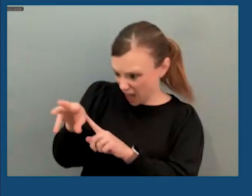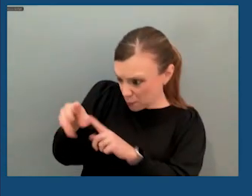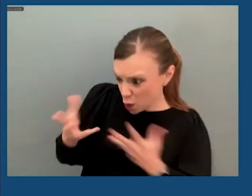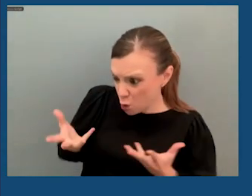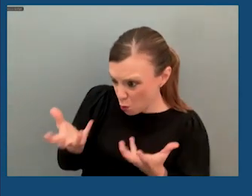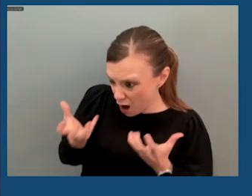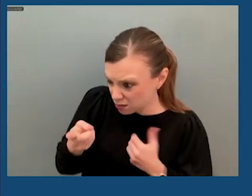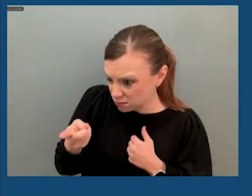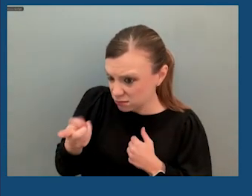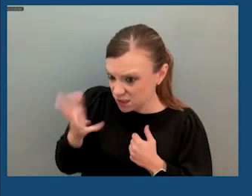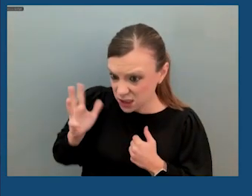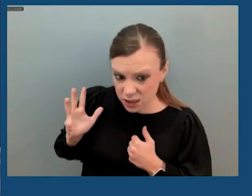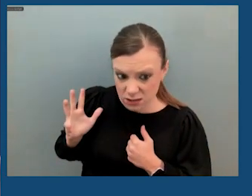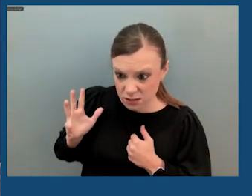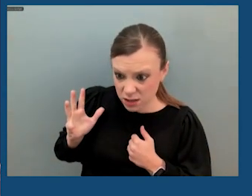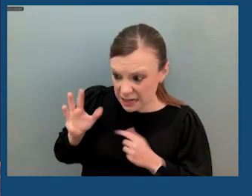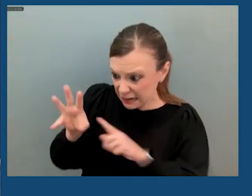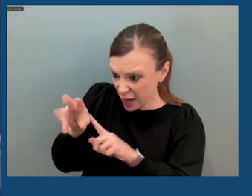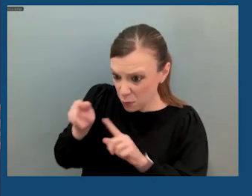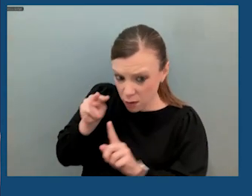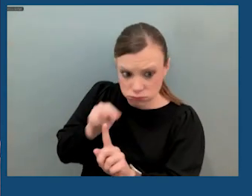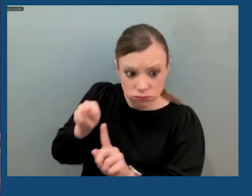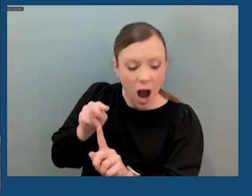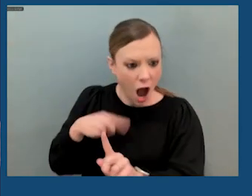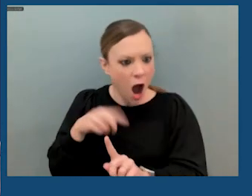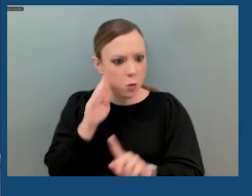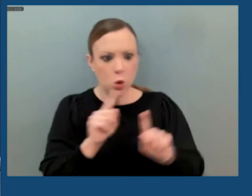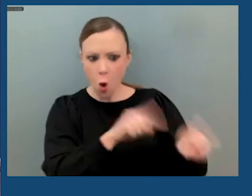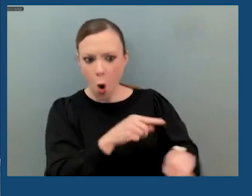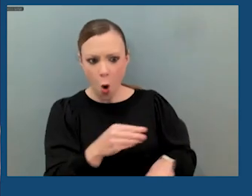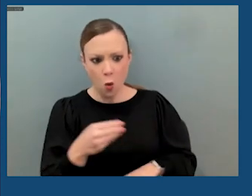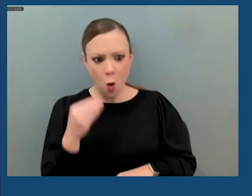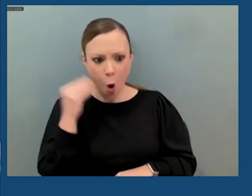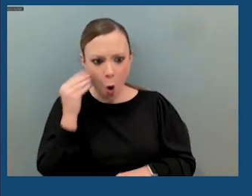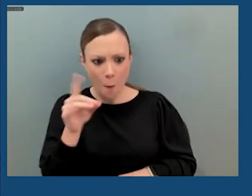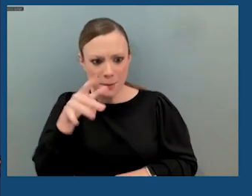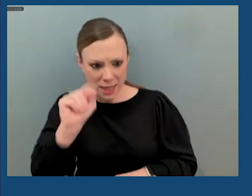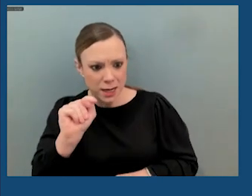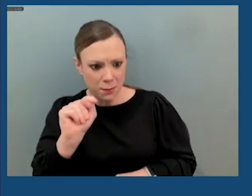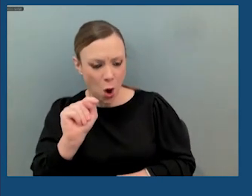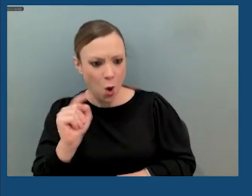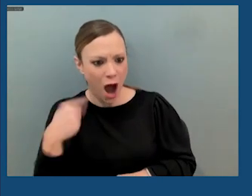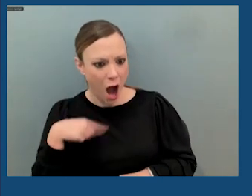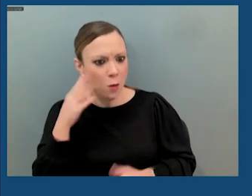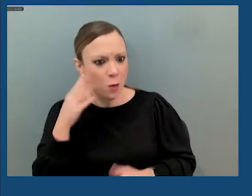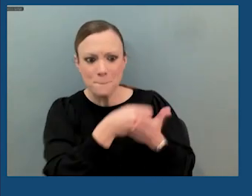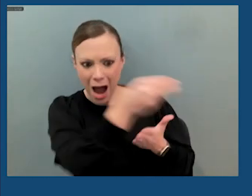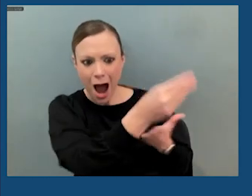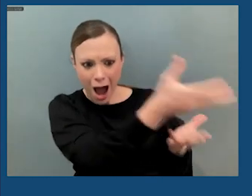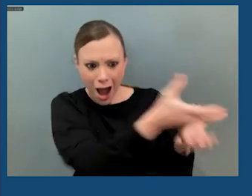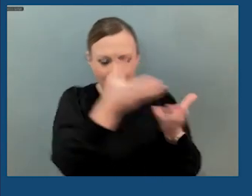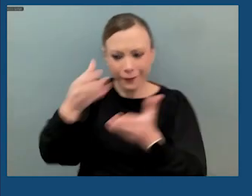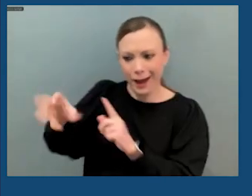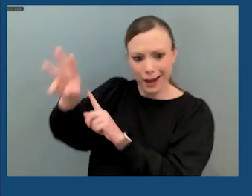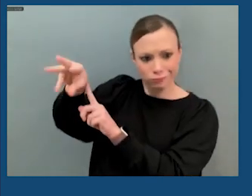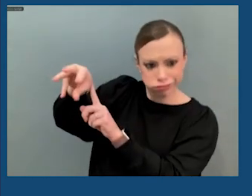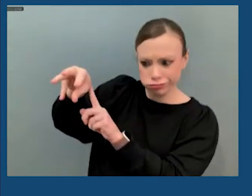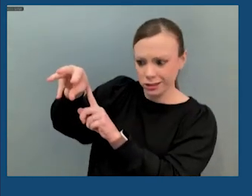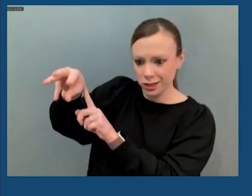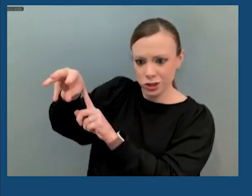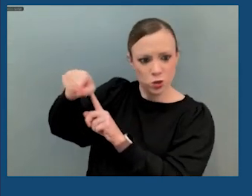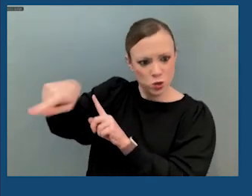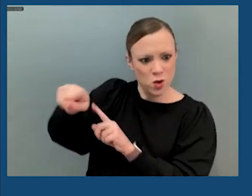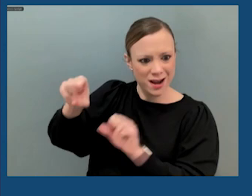cameras?" I said, "I'll run down to the Home Depot and buy you a camera right now. I'll put it in myself." I mean, these kids just wanted to know that someone could watch